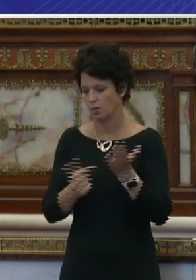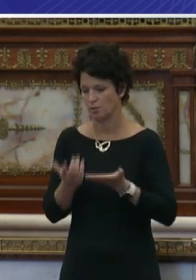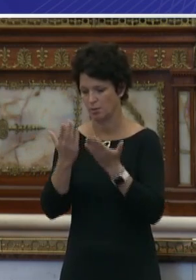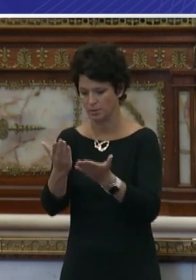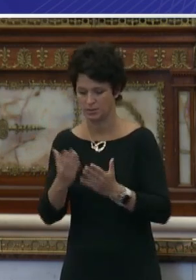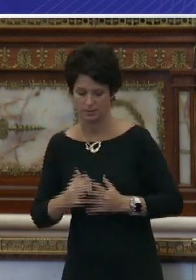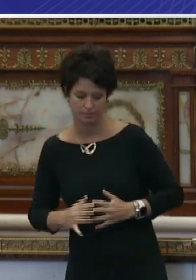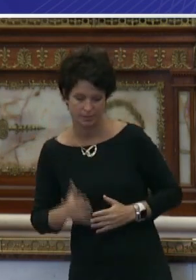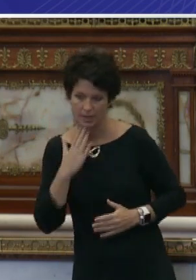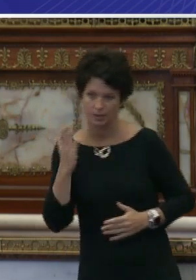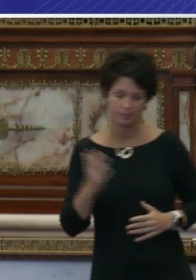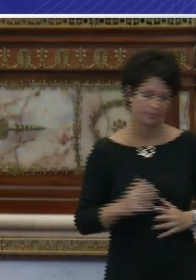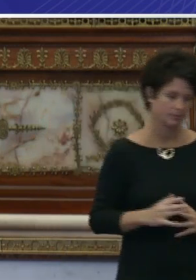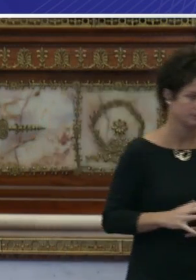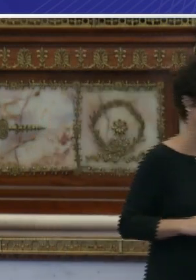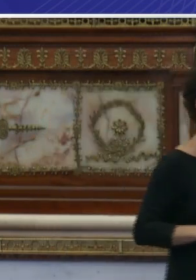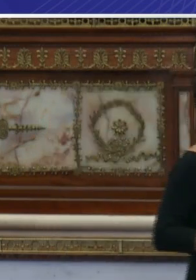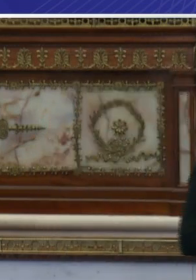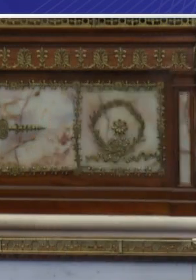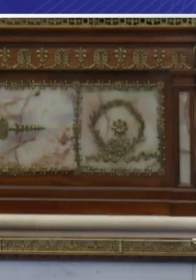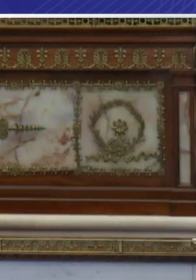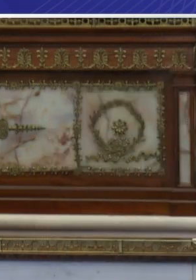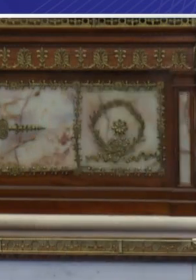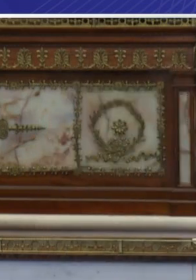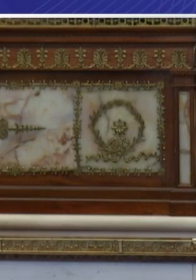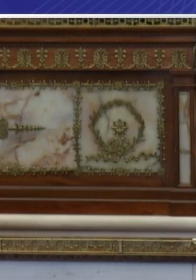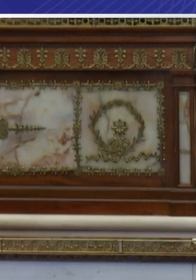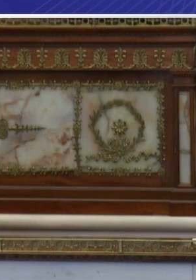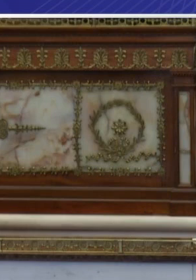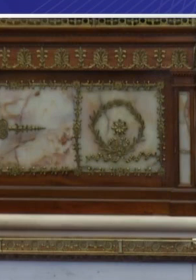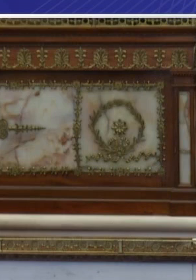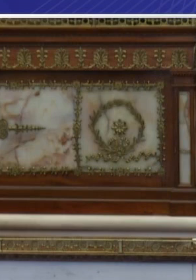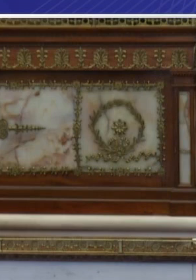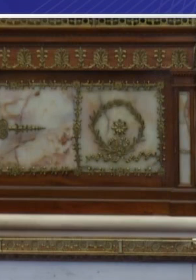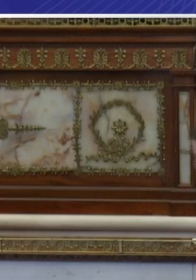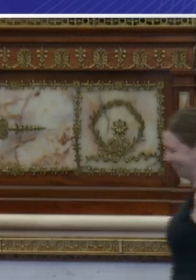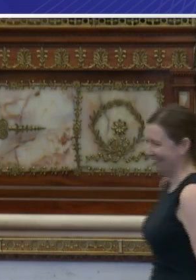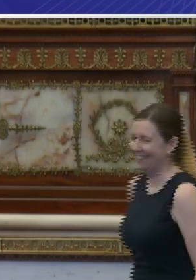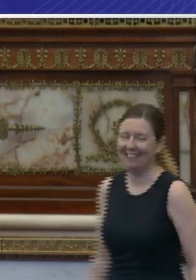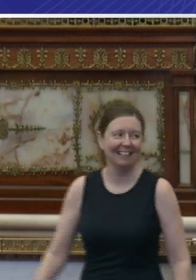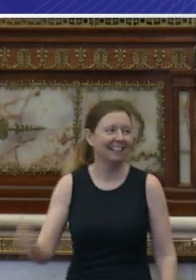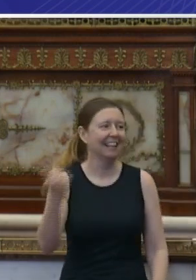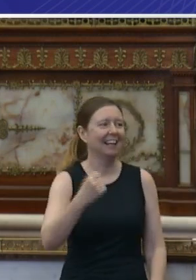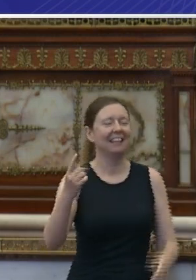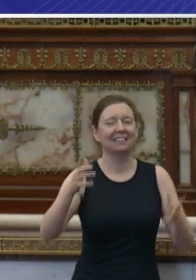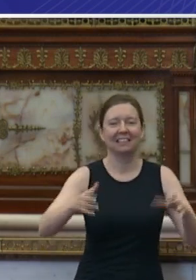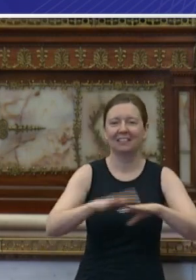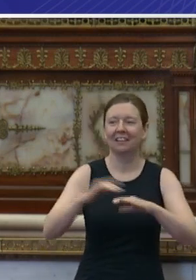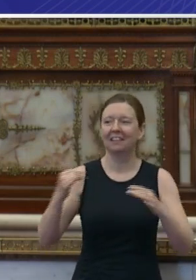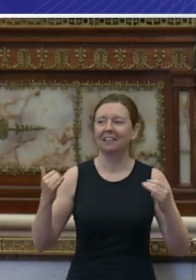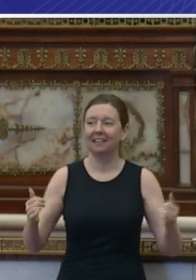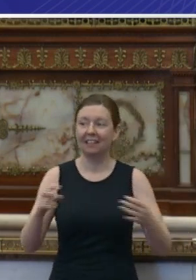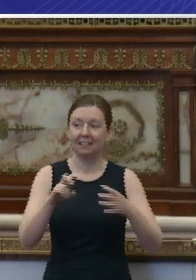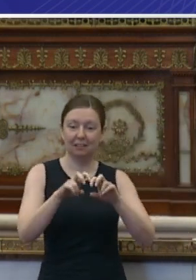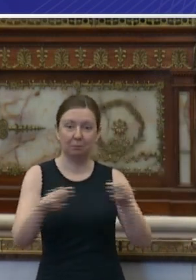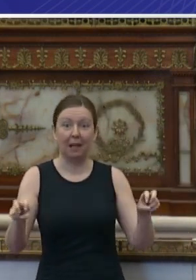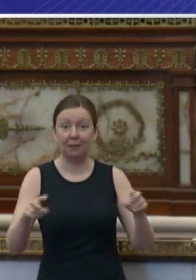you. Thank you for your testimony. And is there anyone else left on this particular panel